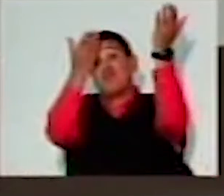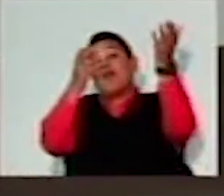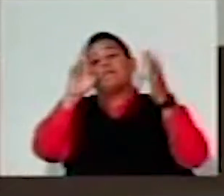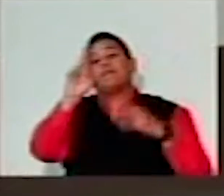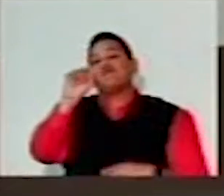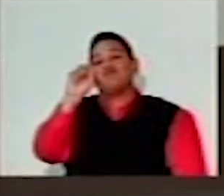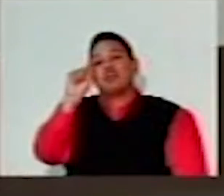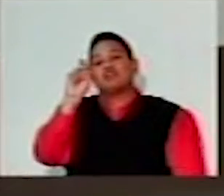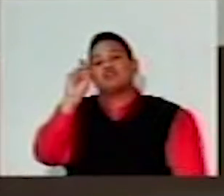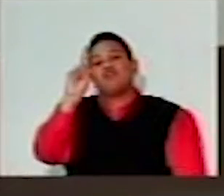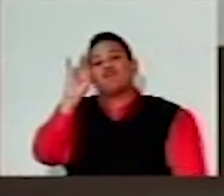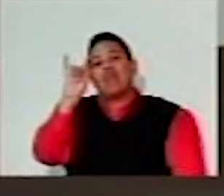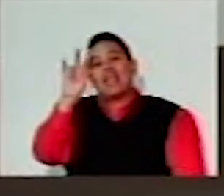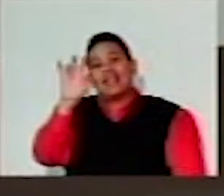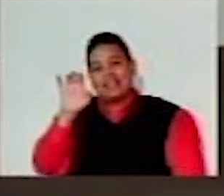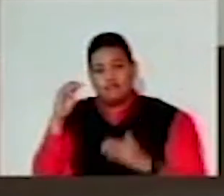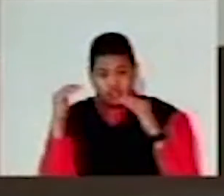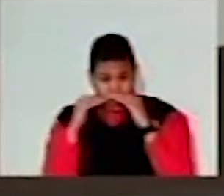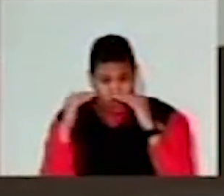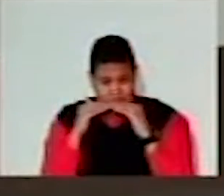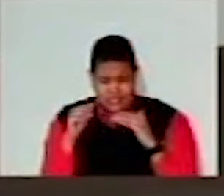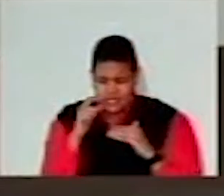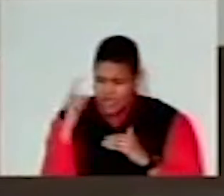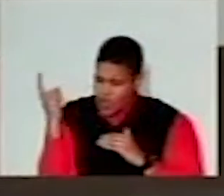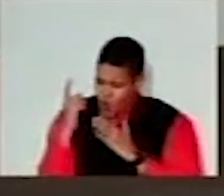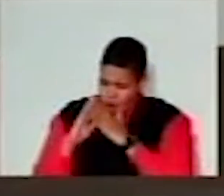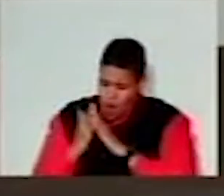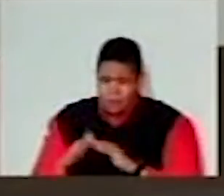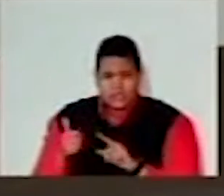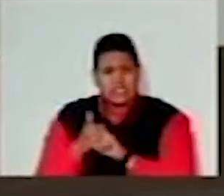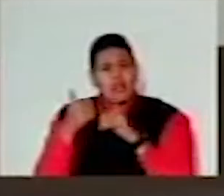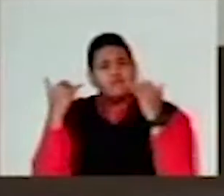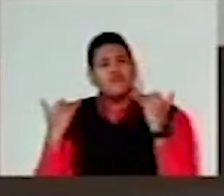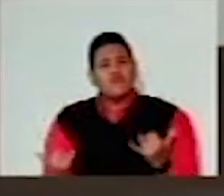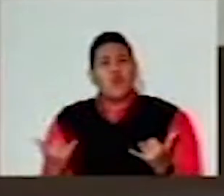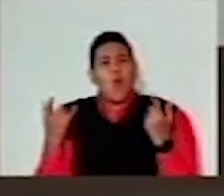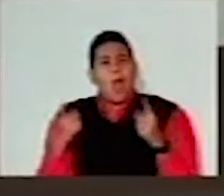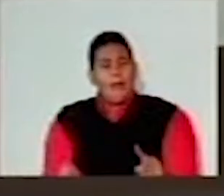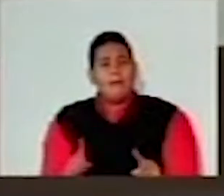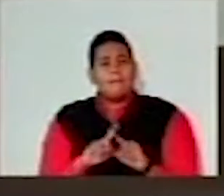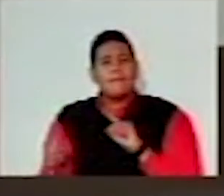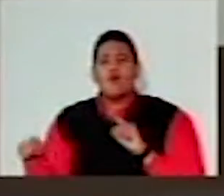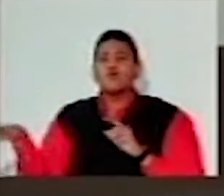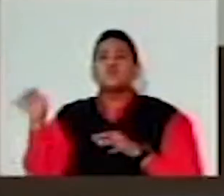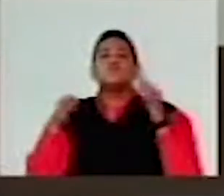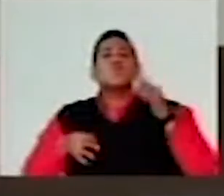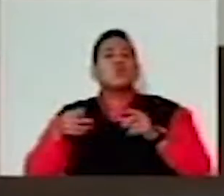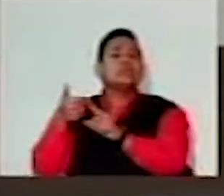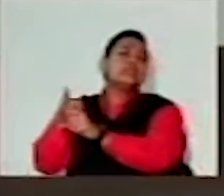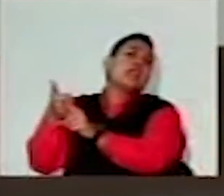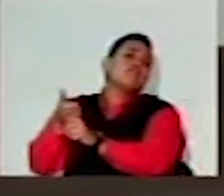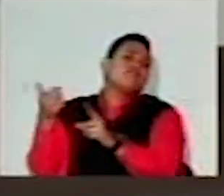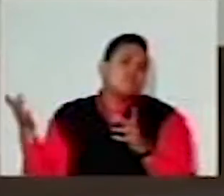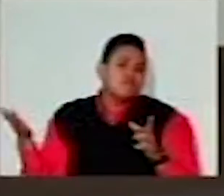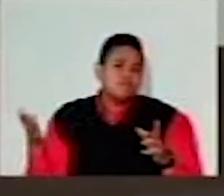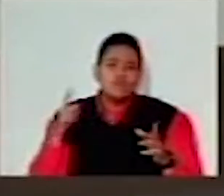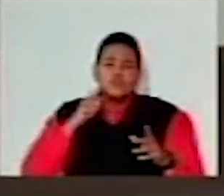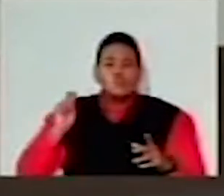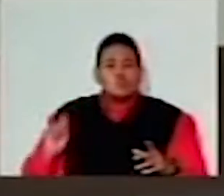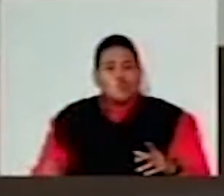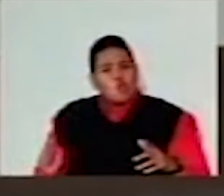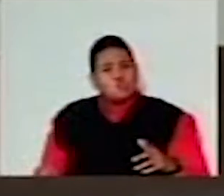justice, Mr. Speaker, not only to communities, which now it now happens, but to the court itself, the